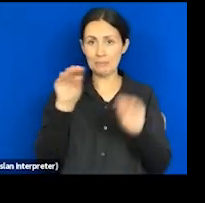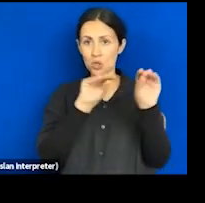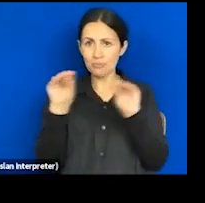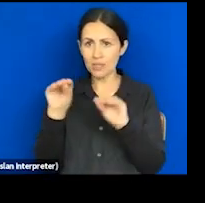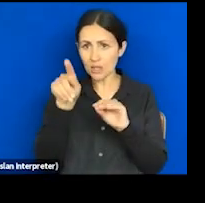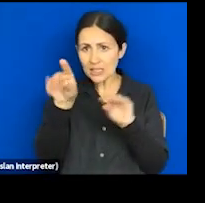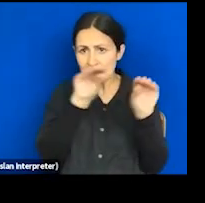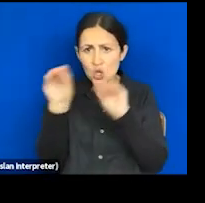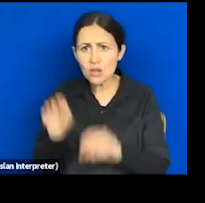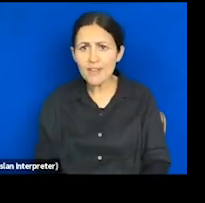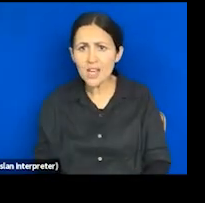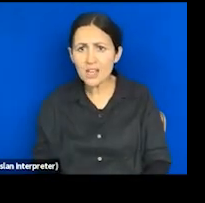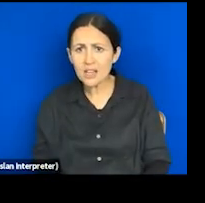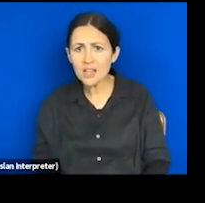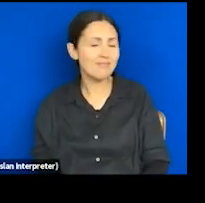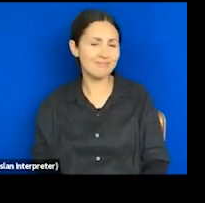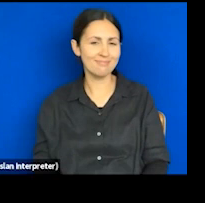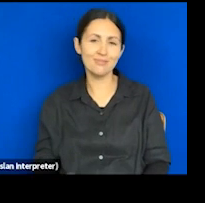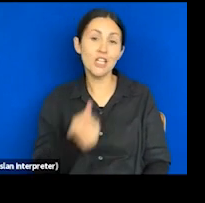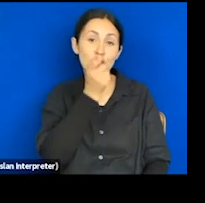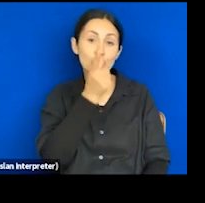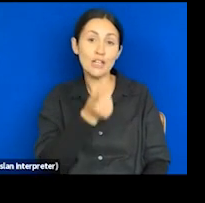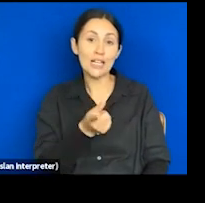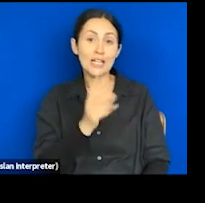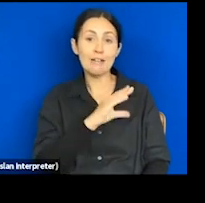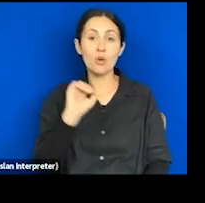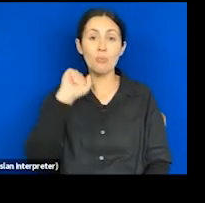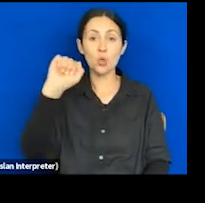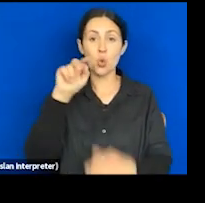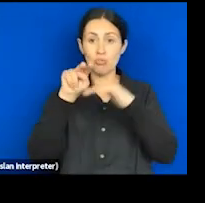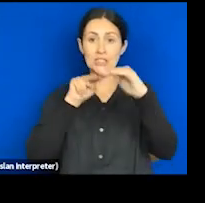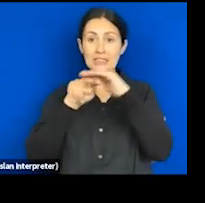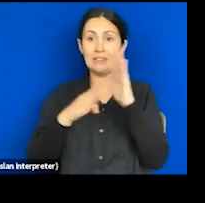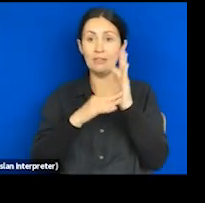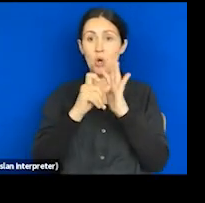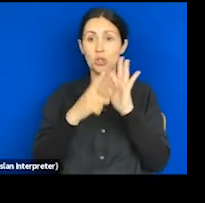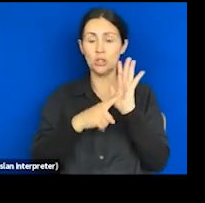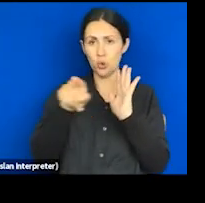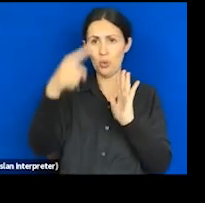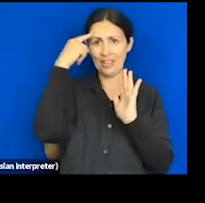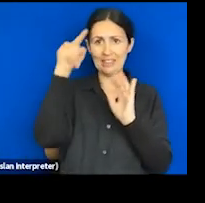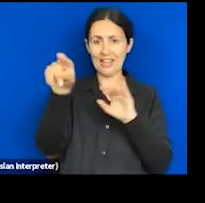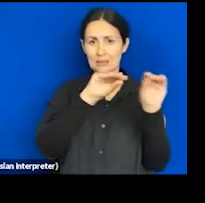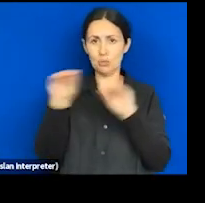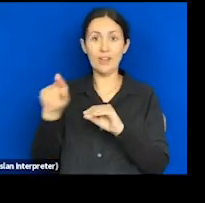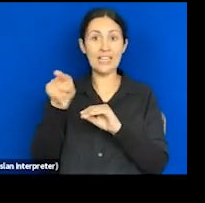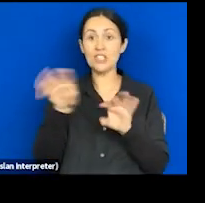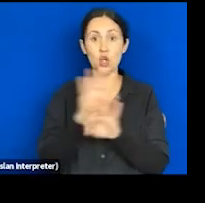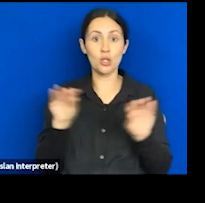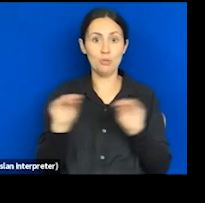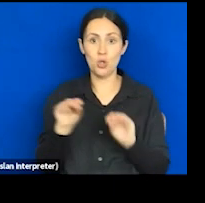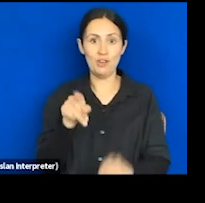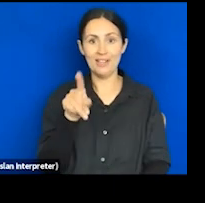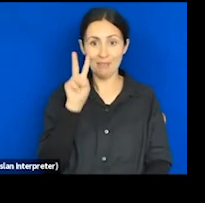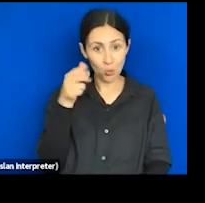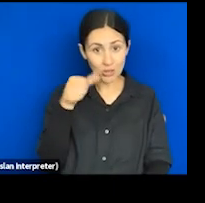experiencing this optical illusion through your internal predictive model, and you predict that there's motion and there isn't any motion, yet